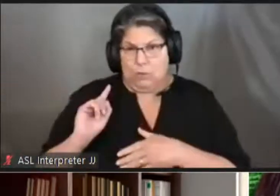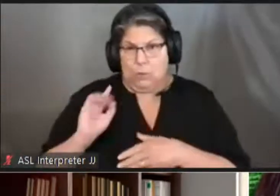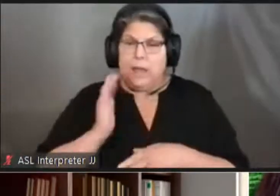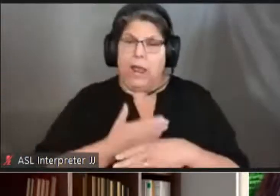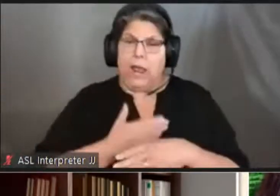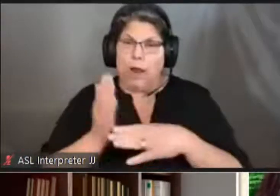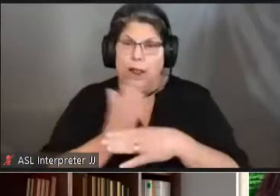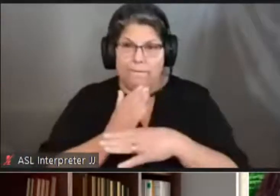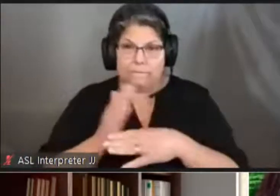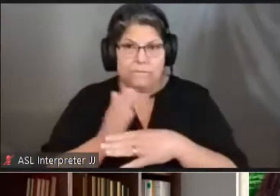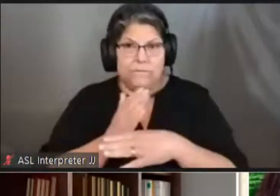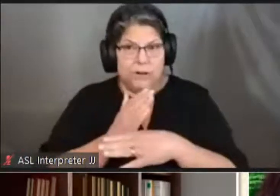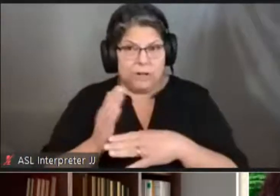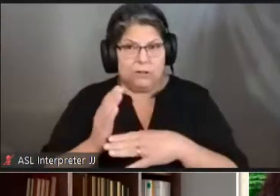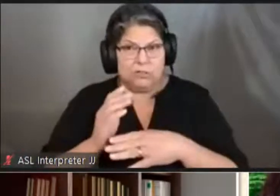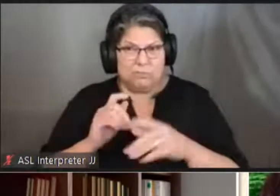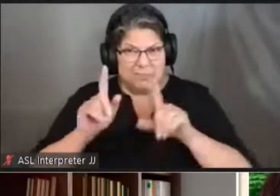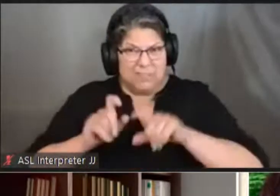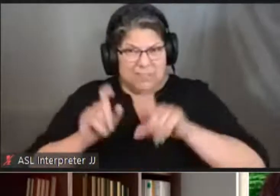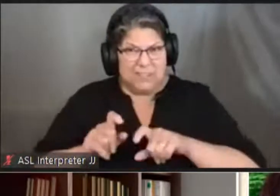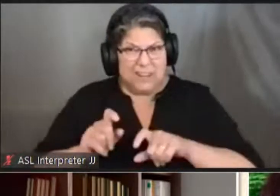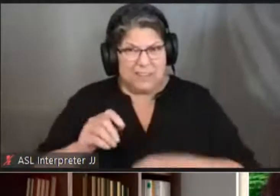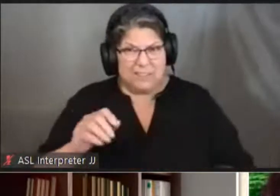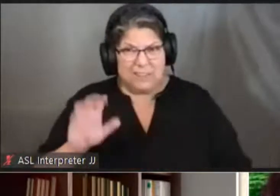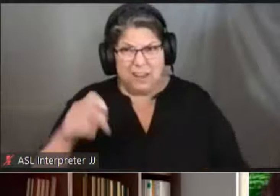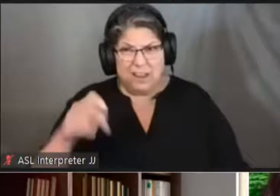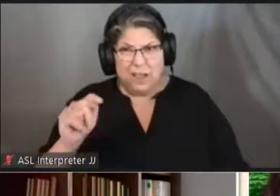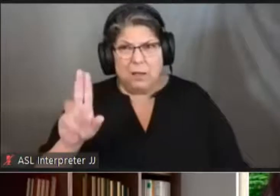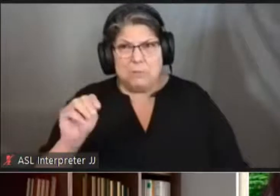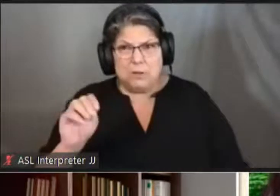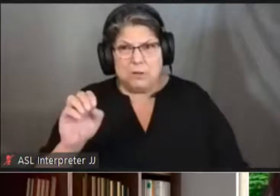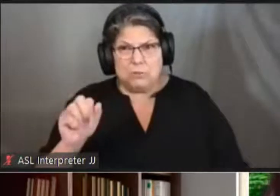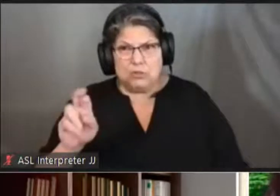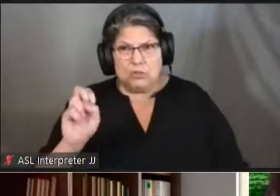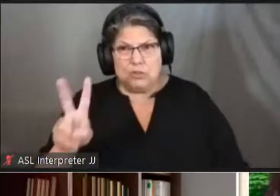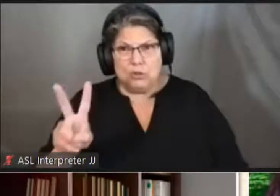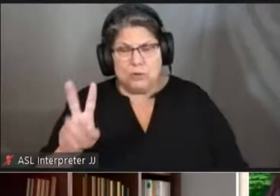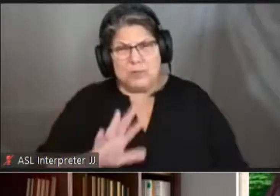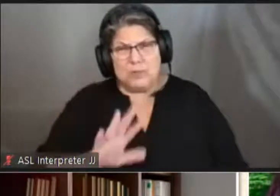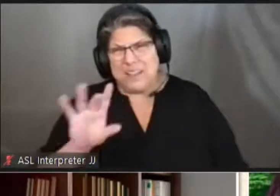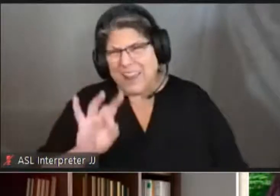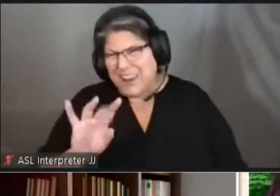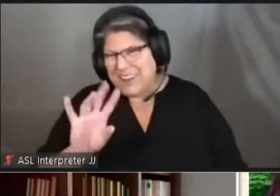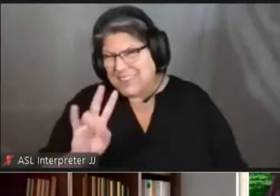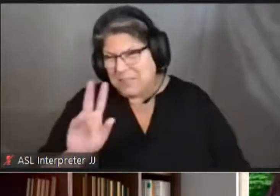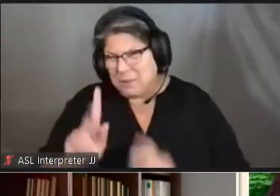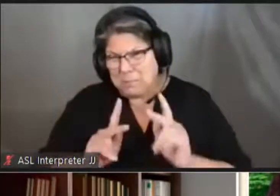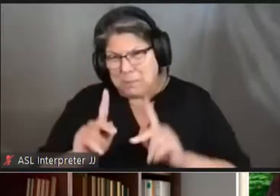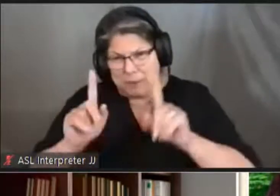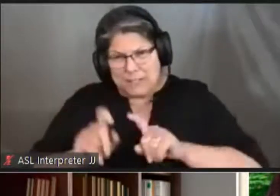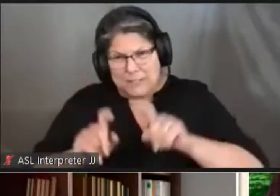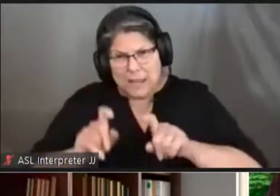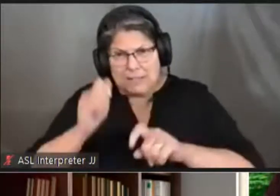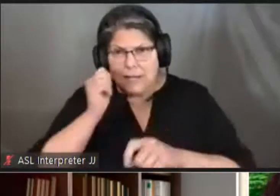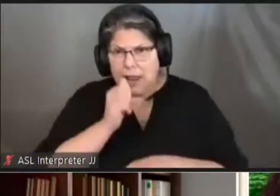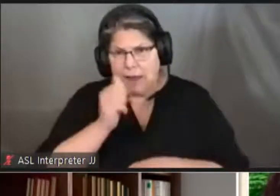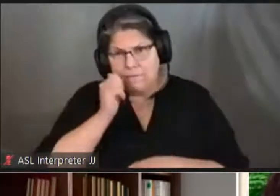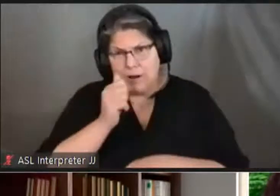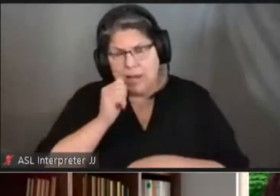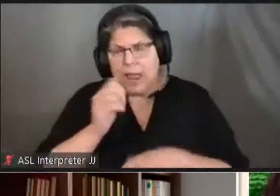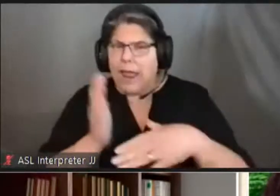average at our OptumServe sites was about 87 people getting tested per day. That is the average